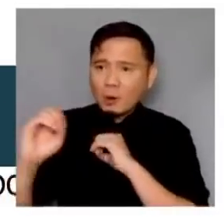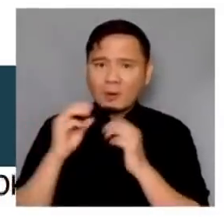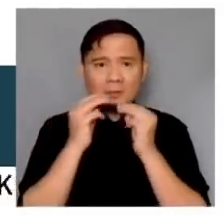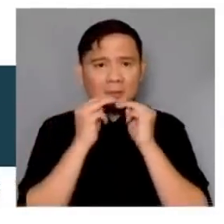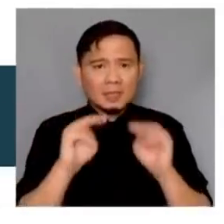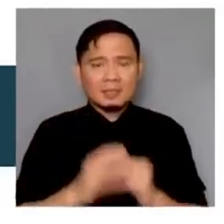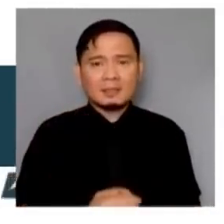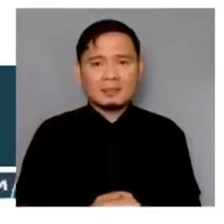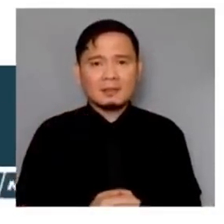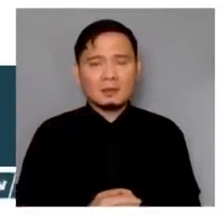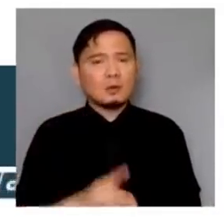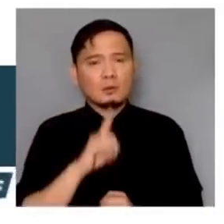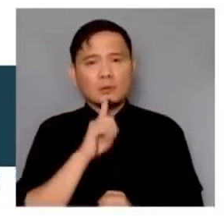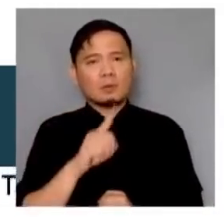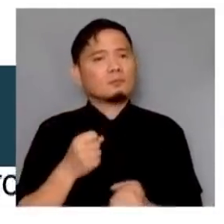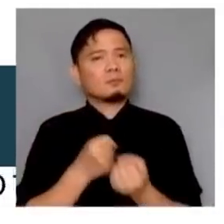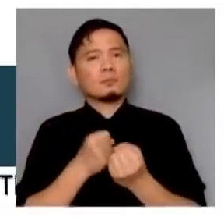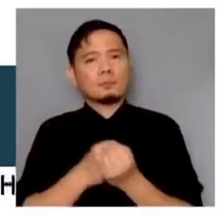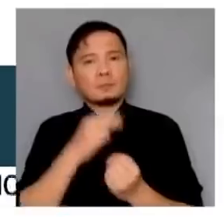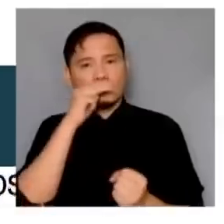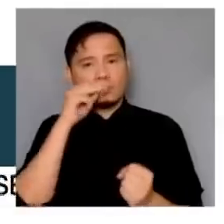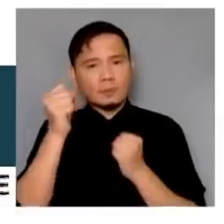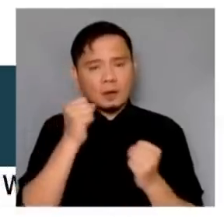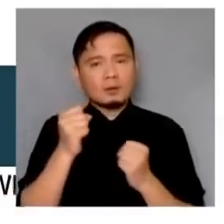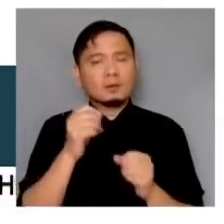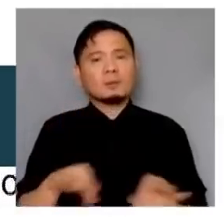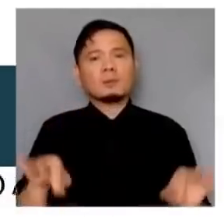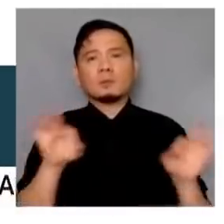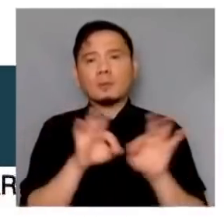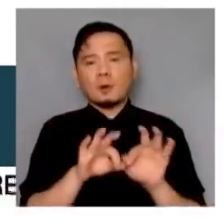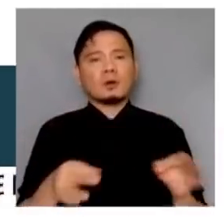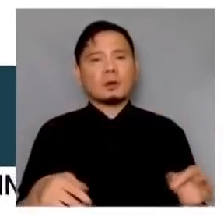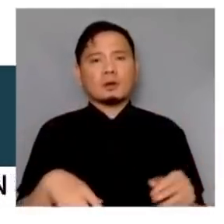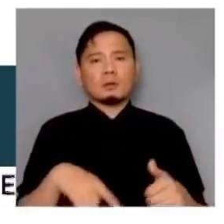kampo ni Senator Manny Pacquiao, pabahay program,